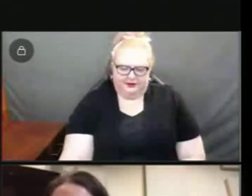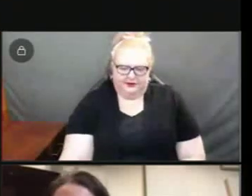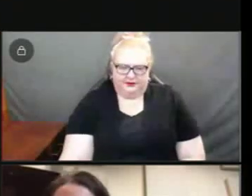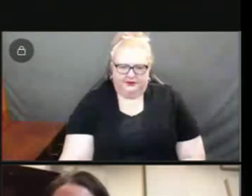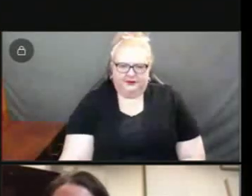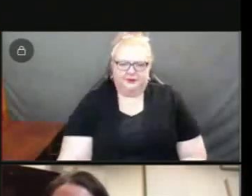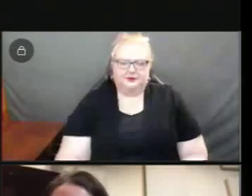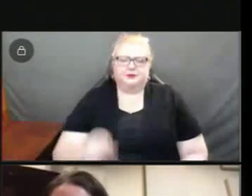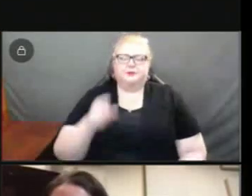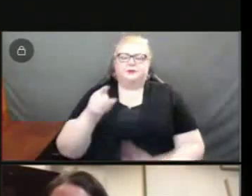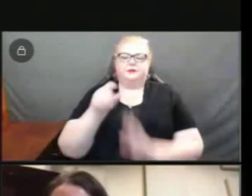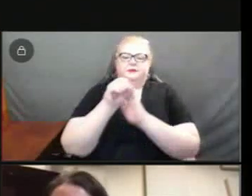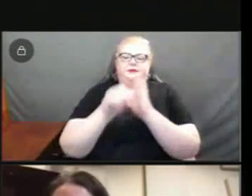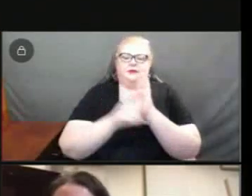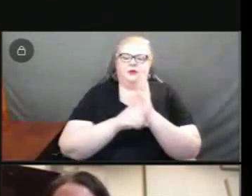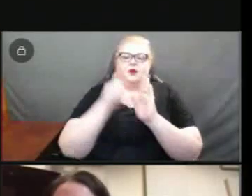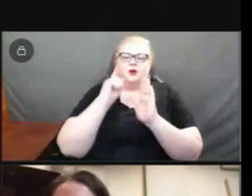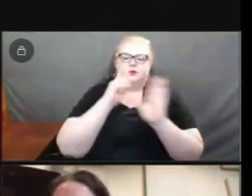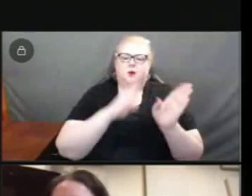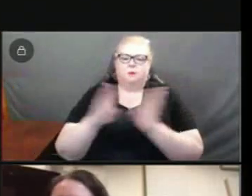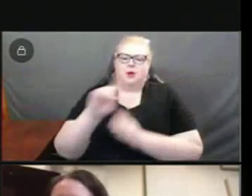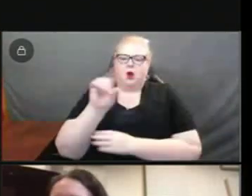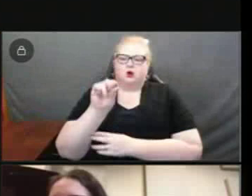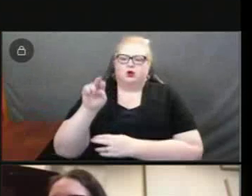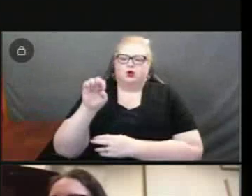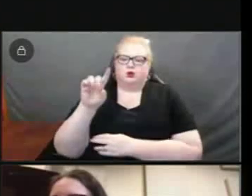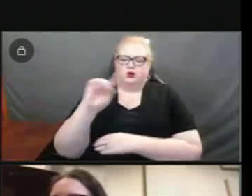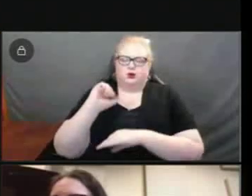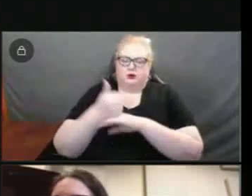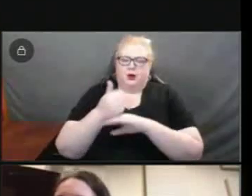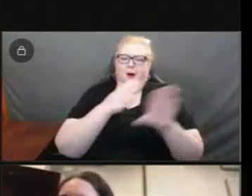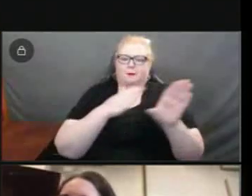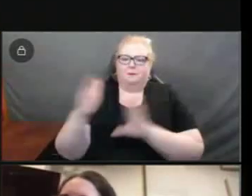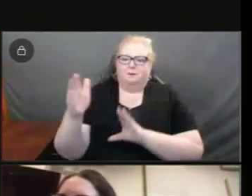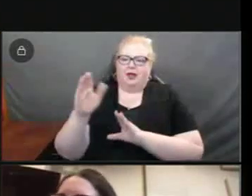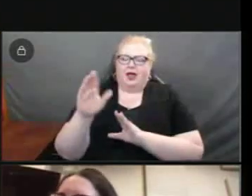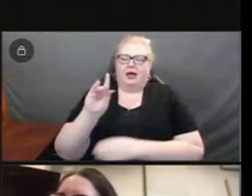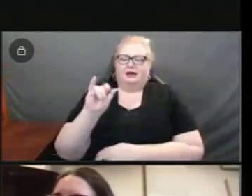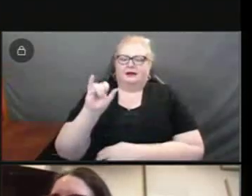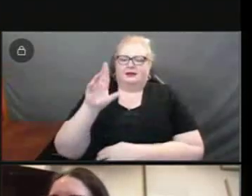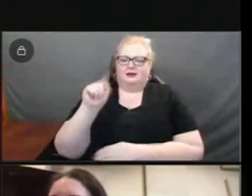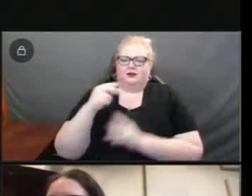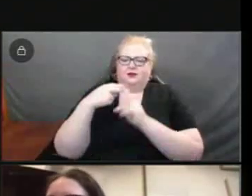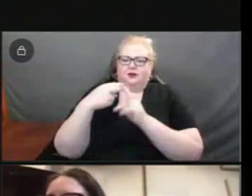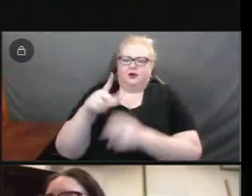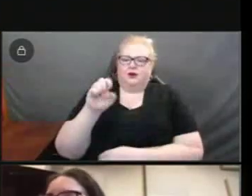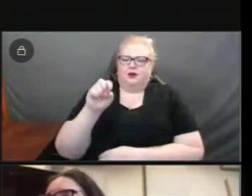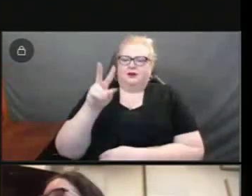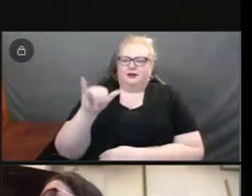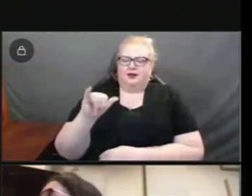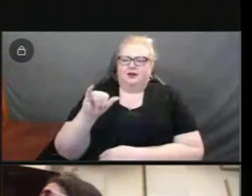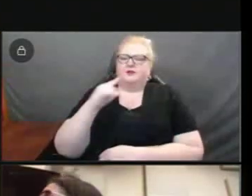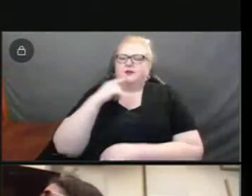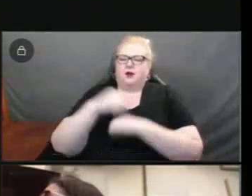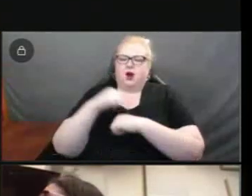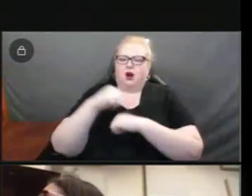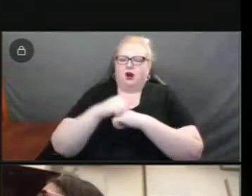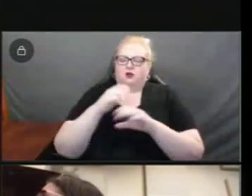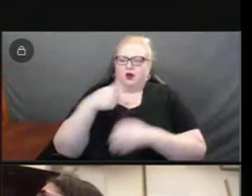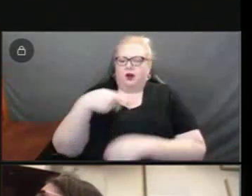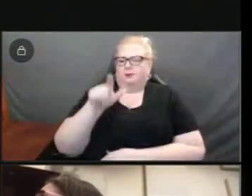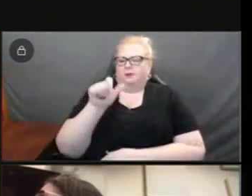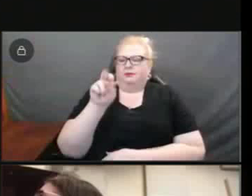An ordinance to approve a plan zoning development, establish plan district industrial titled Levy Concrete Plant PDI located